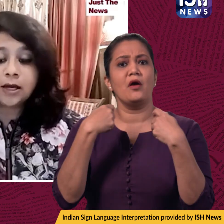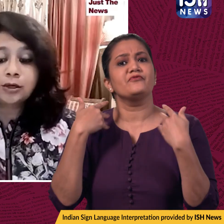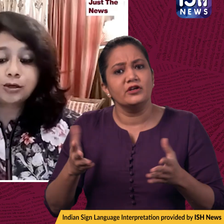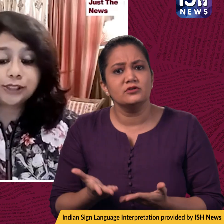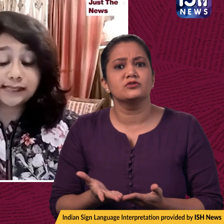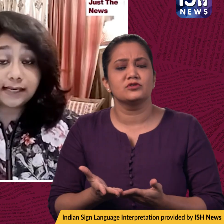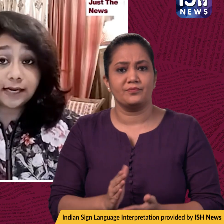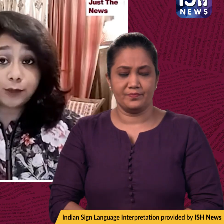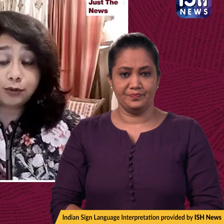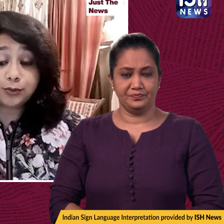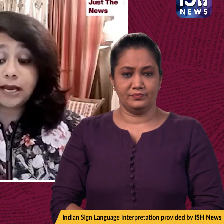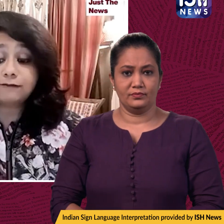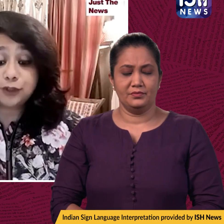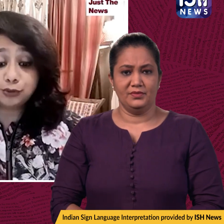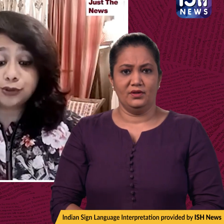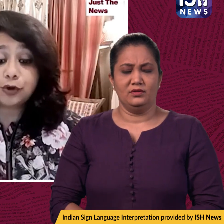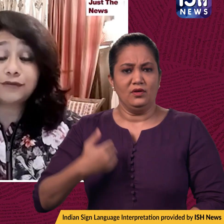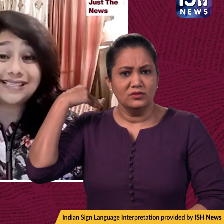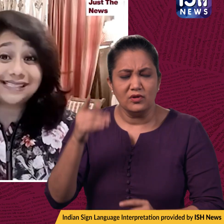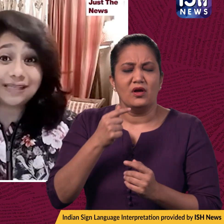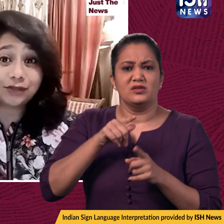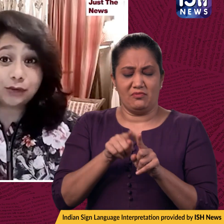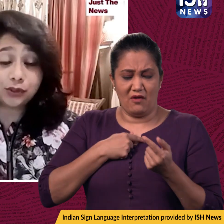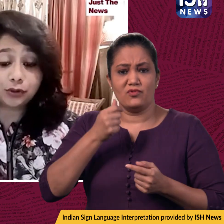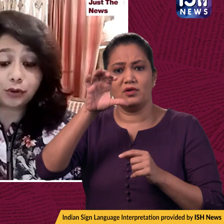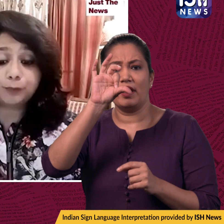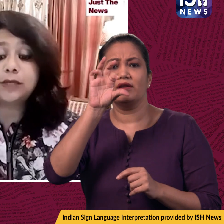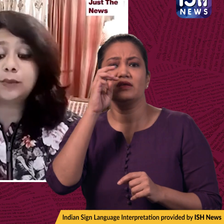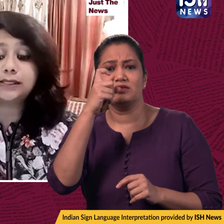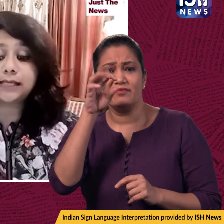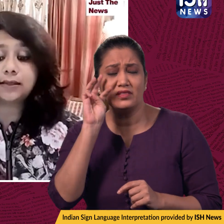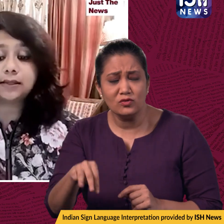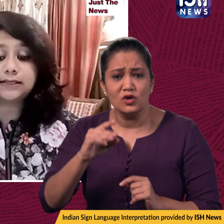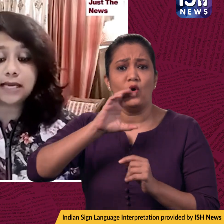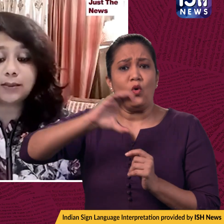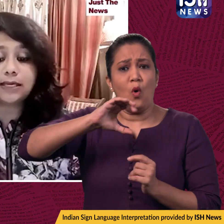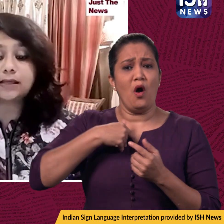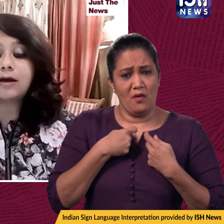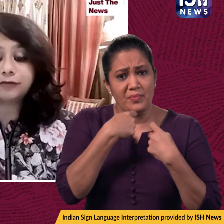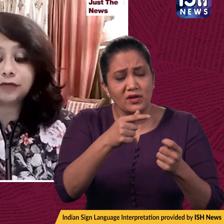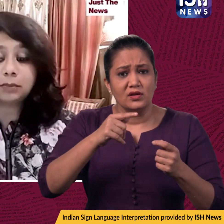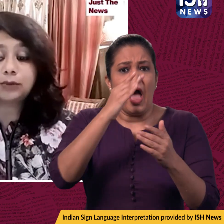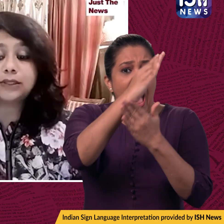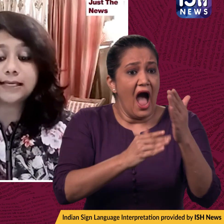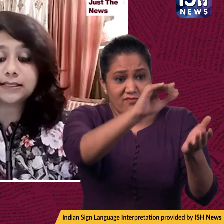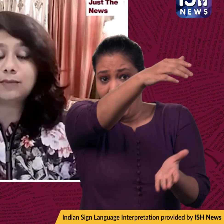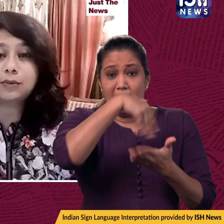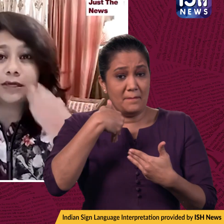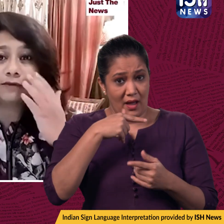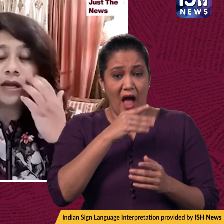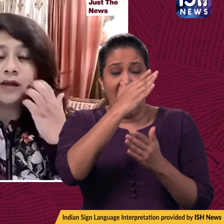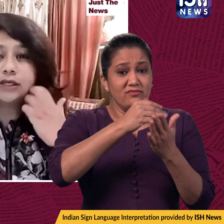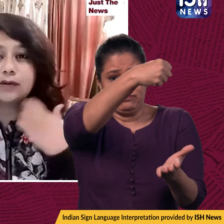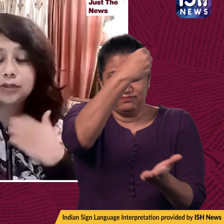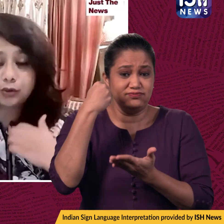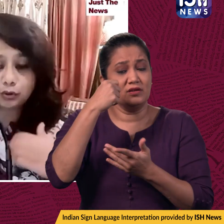prices. She said, and I quote, "We have dues of 97,000 crore rupee with the centre. The day we get half of the amount, the next day we will